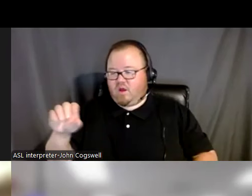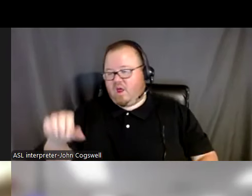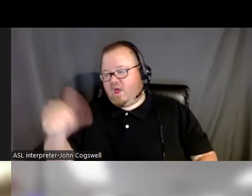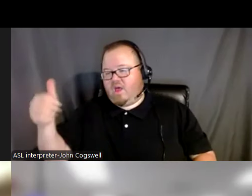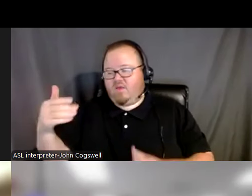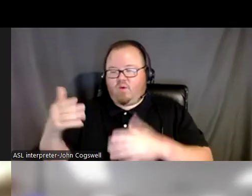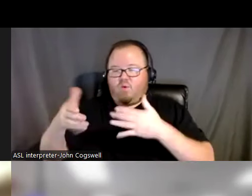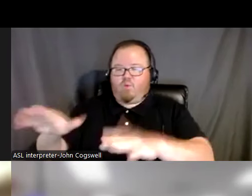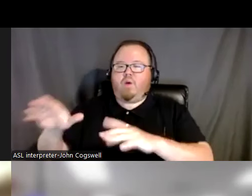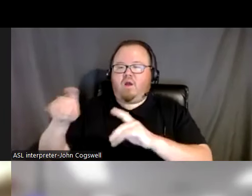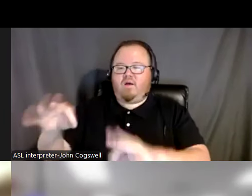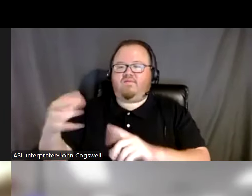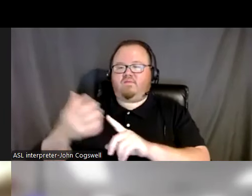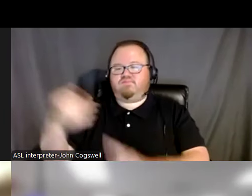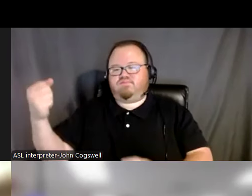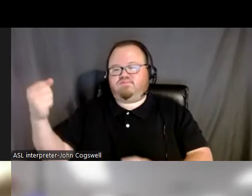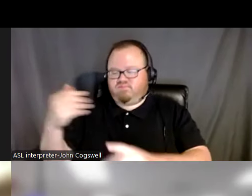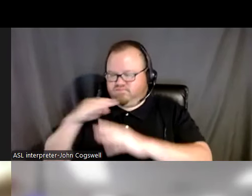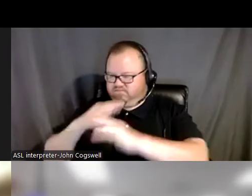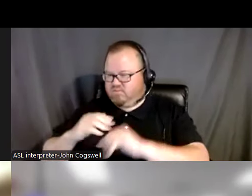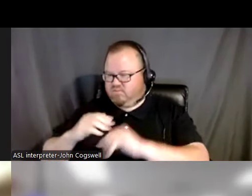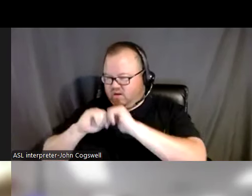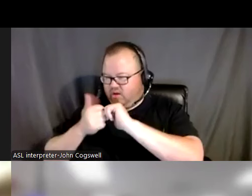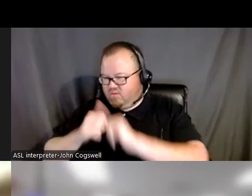suicide prevention. So,